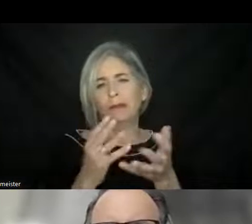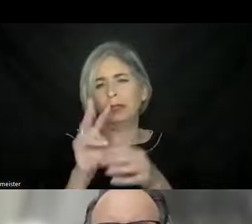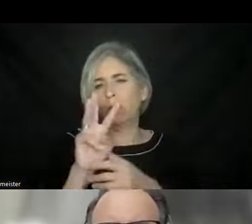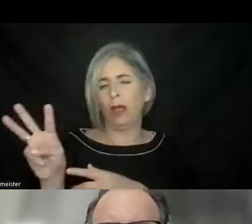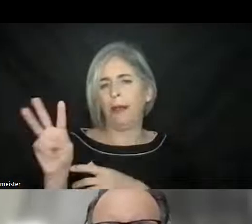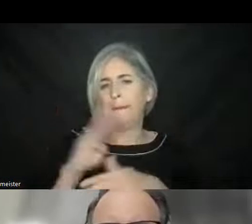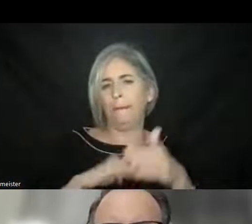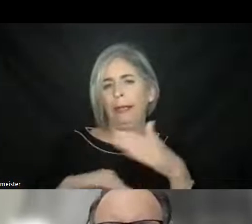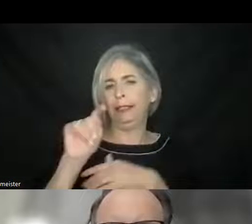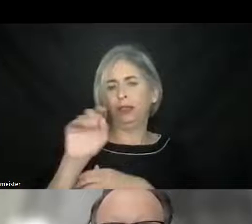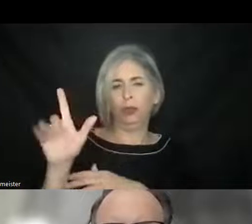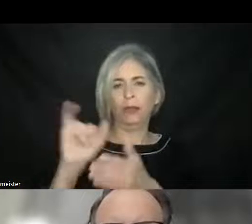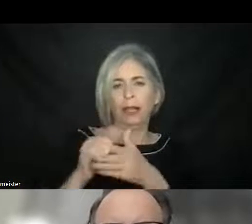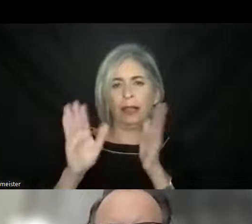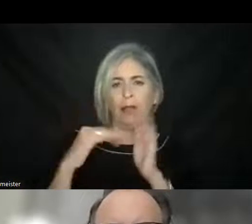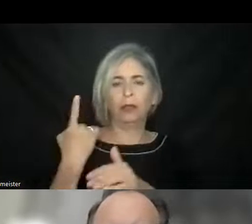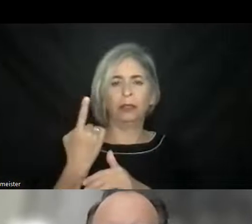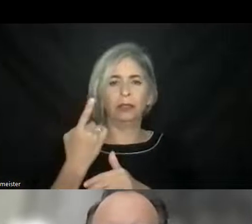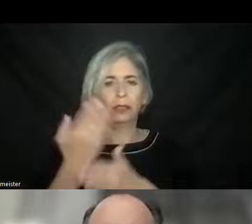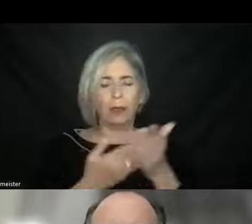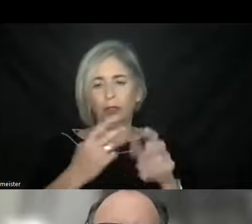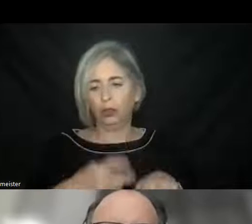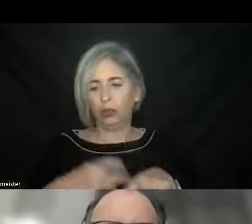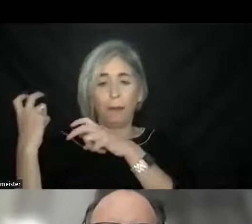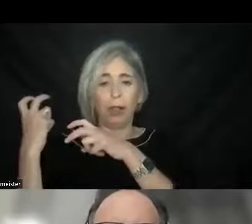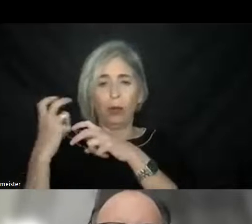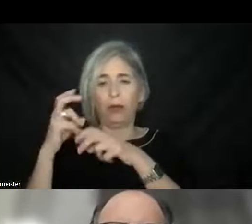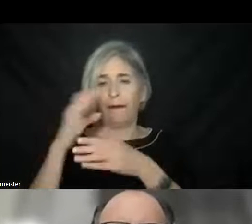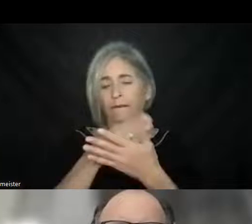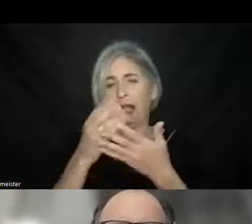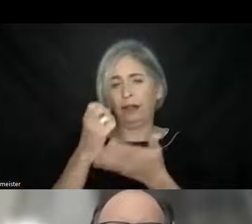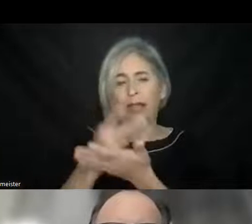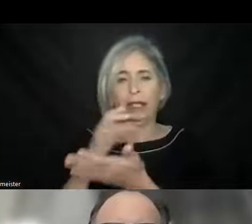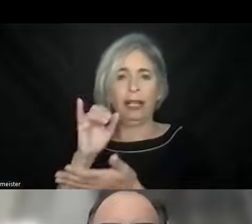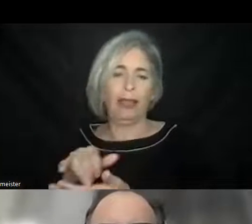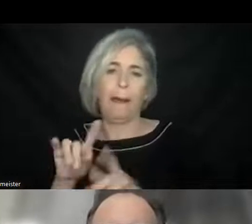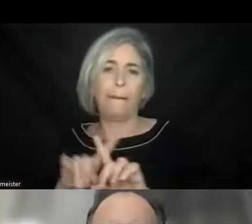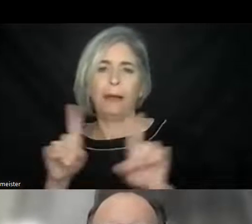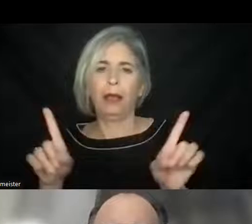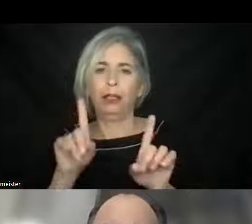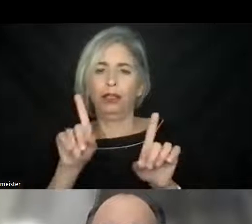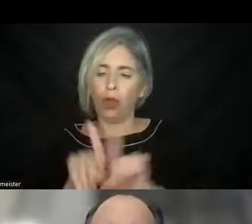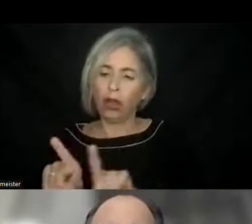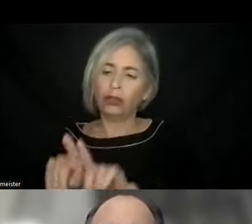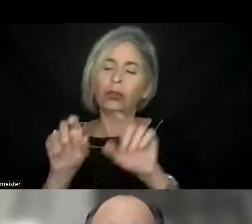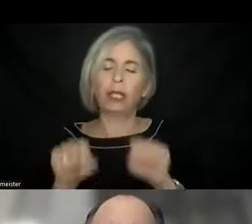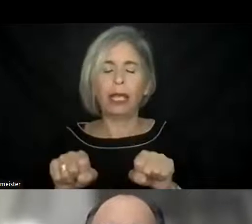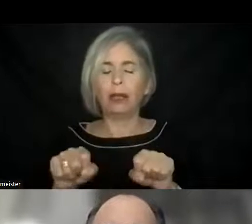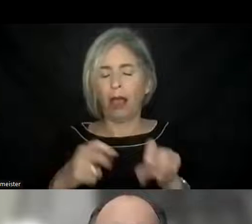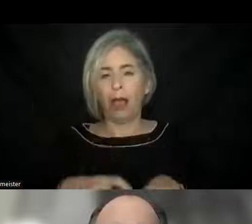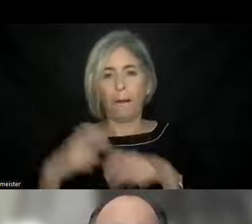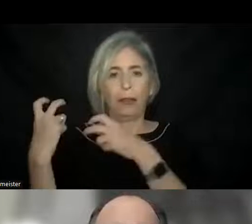web-based tool that allows somebody to simply upload a YAML file and to validate that. But you can also just